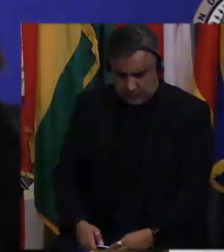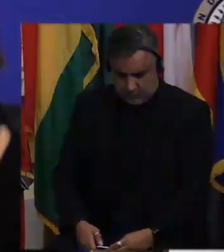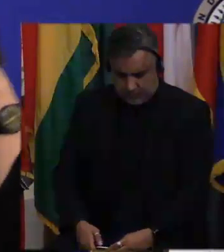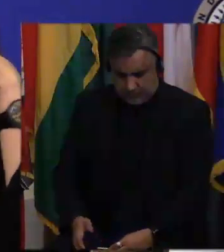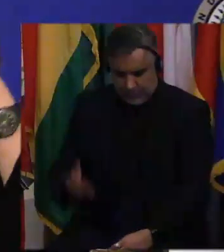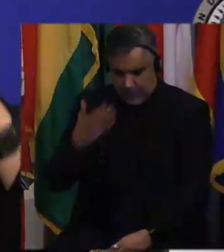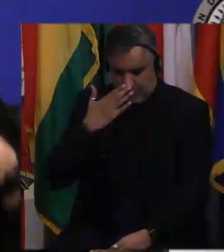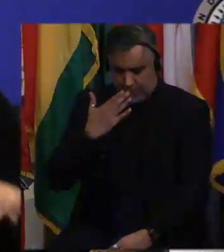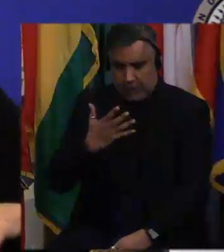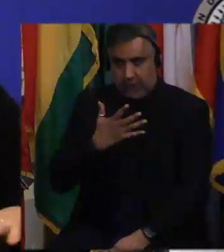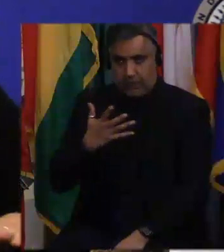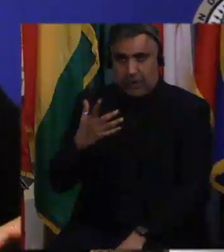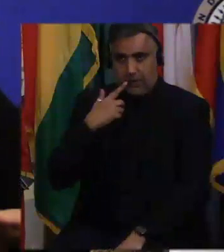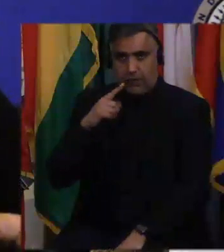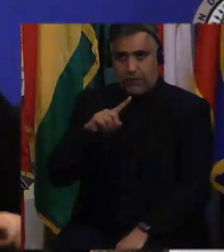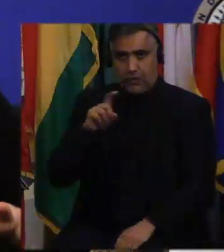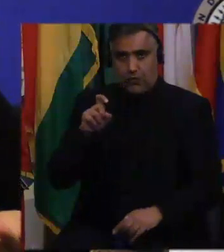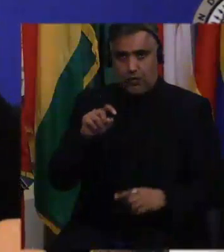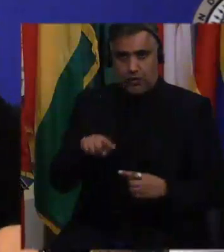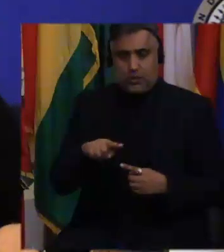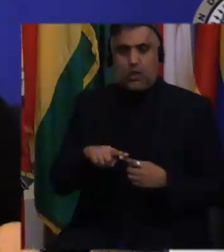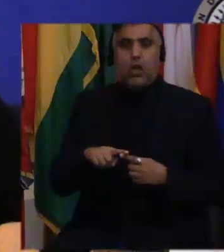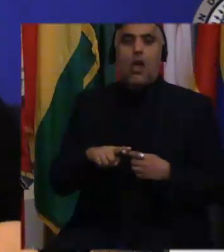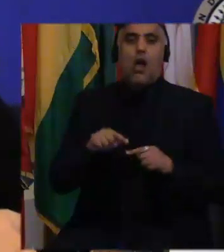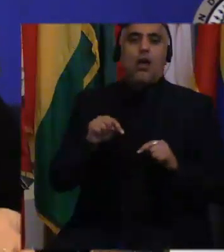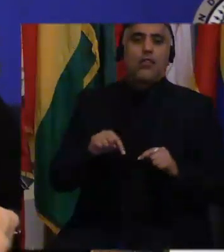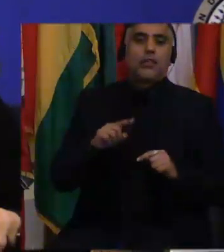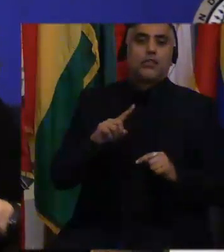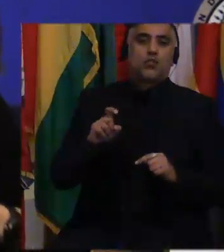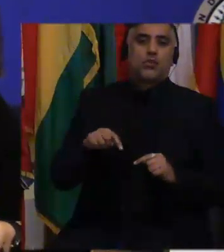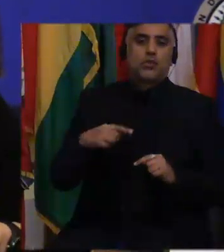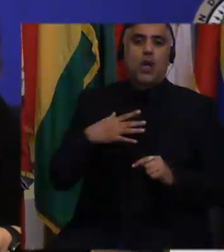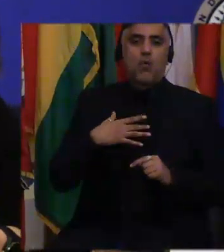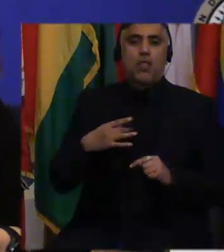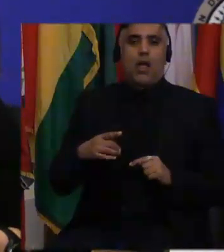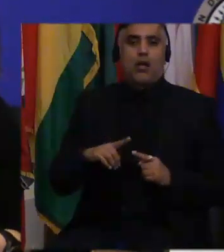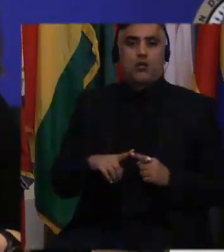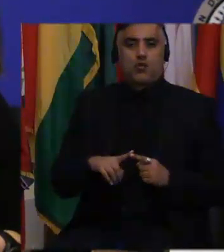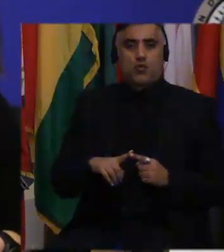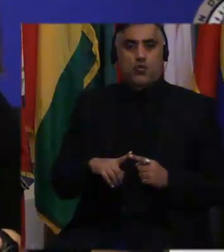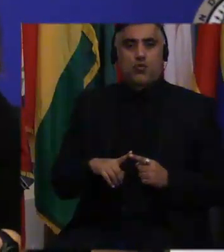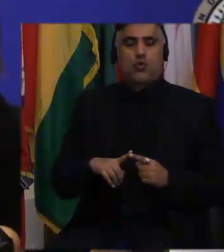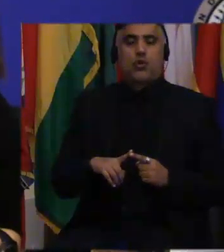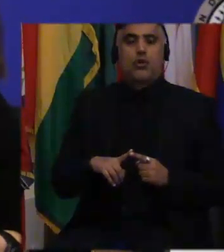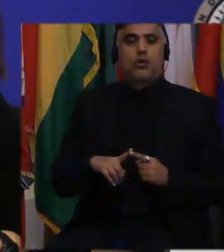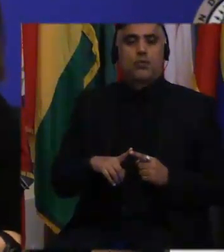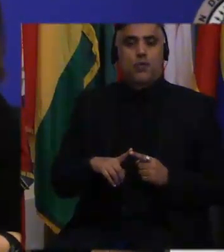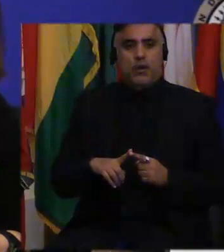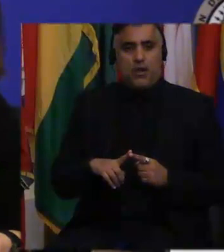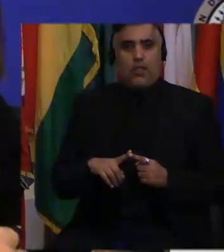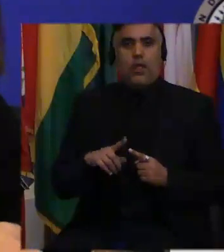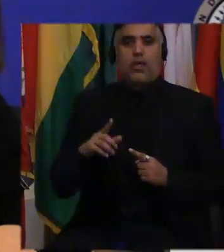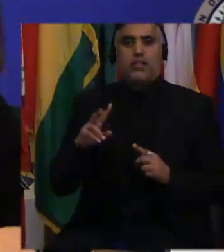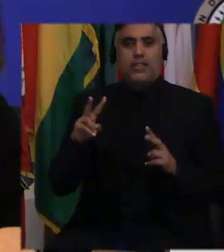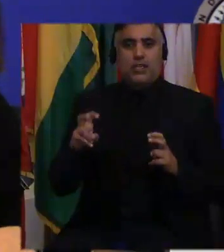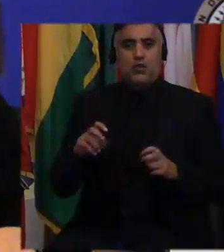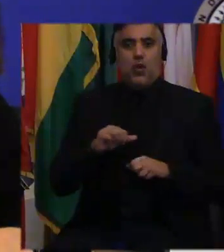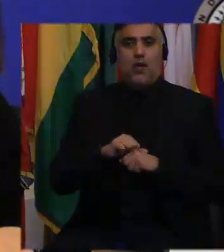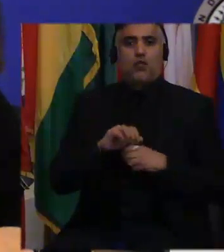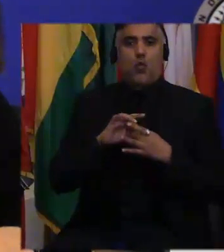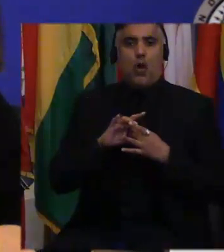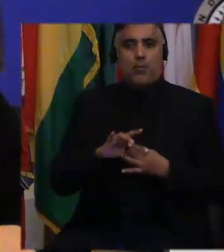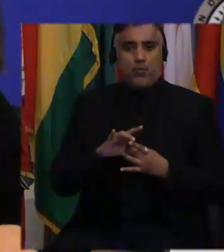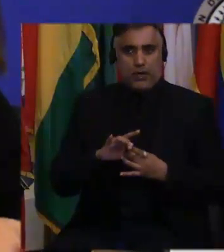Thank you. Thank you very much for this question. And on this question, I would like to point out again, issue of